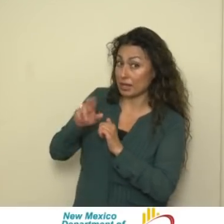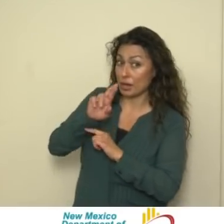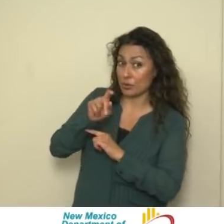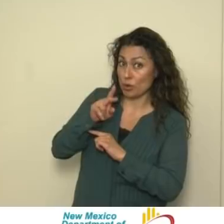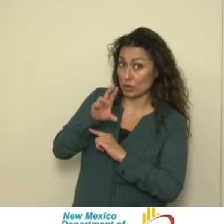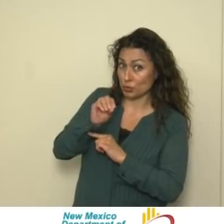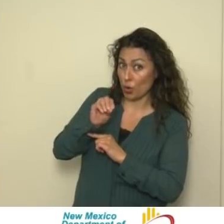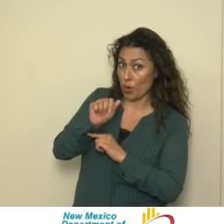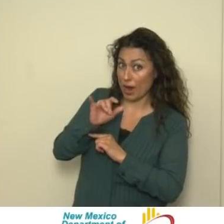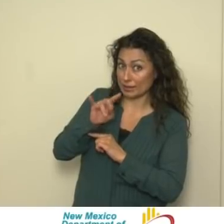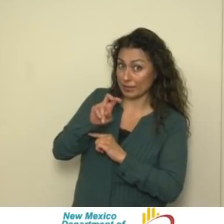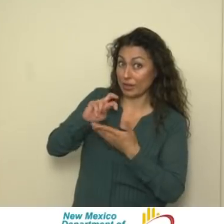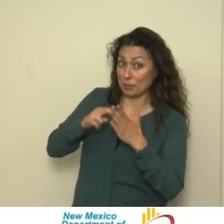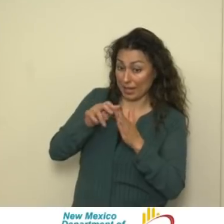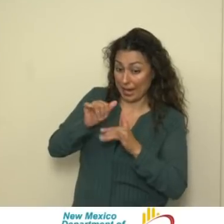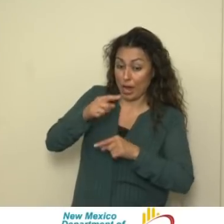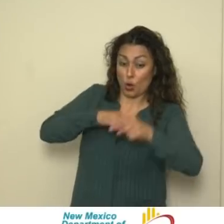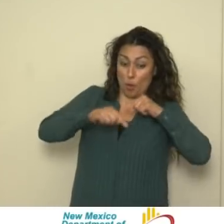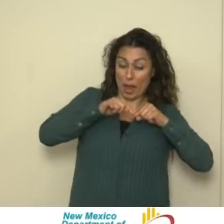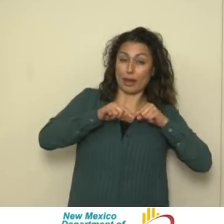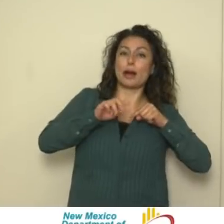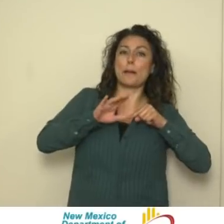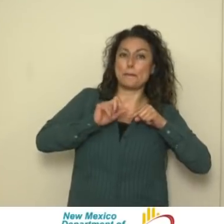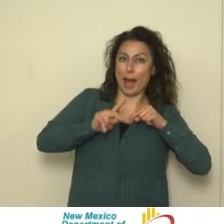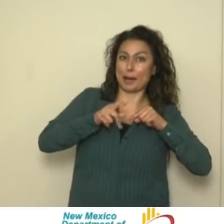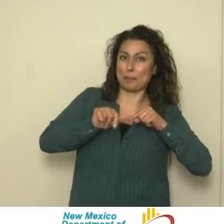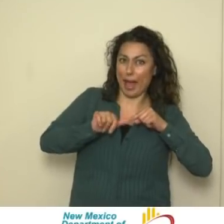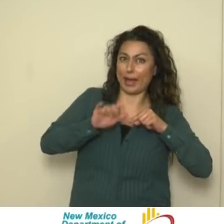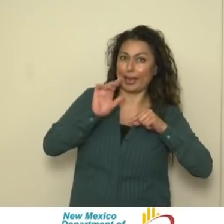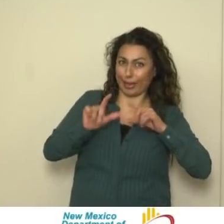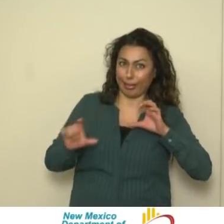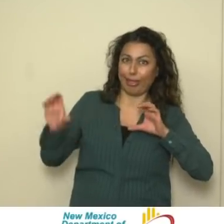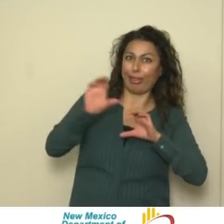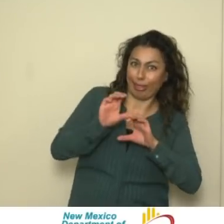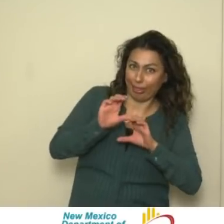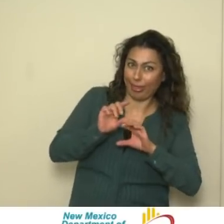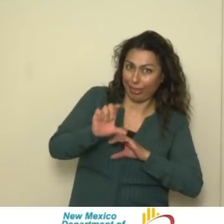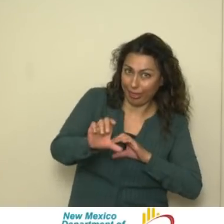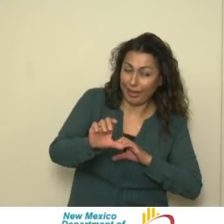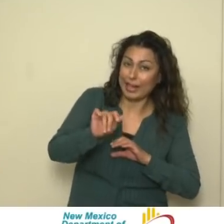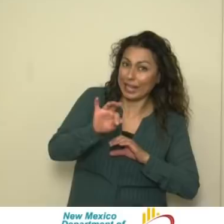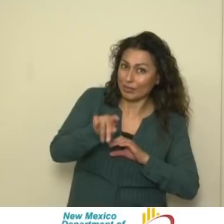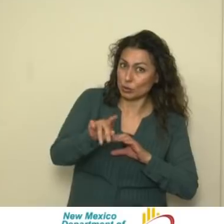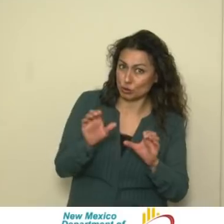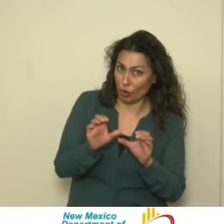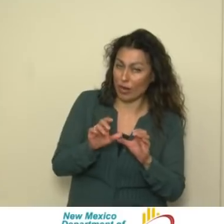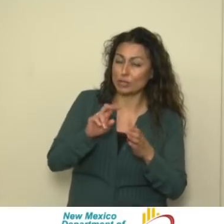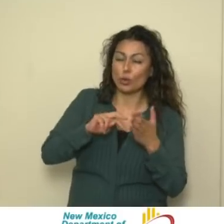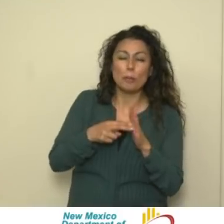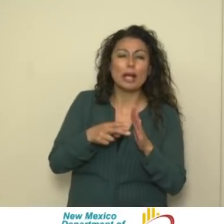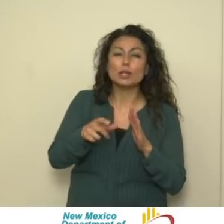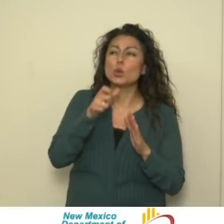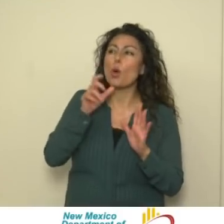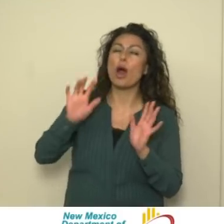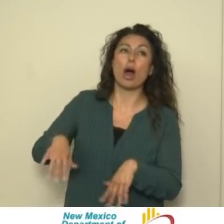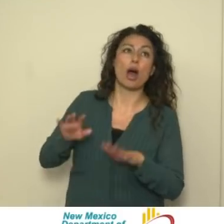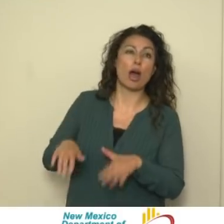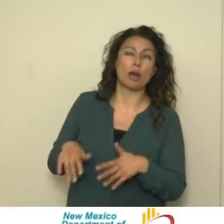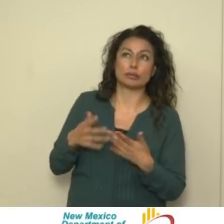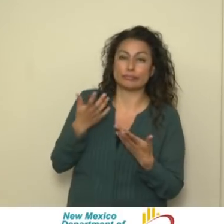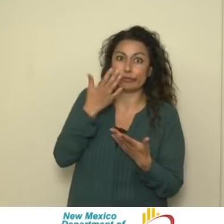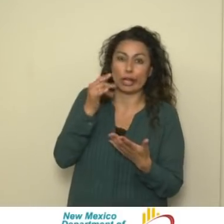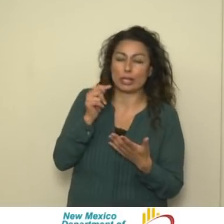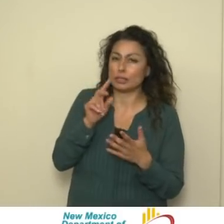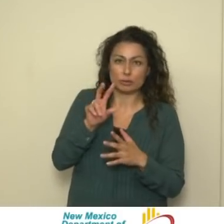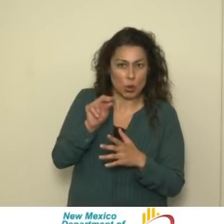retroactive, we can get you that money as back pay if you certify your account. So please continue to do that. Furthermore, if there's a